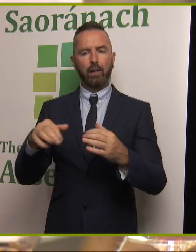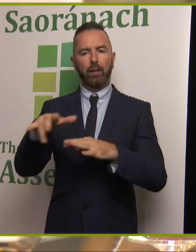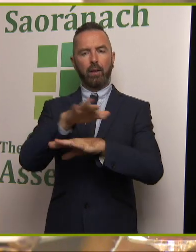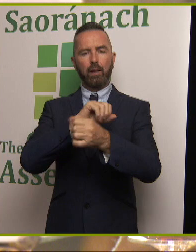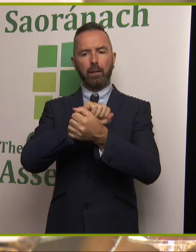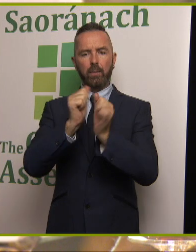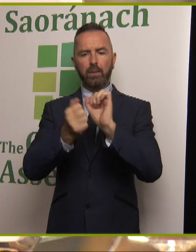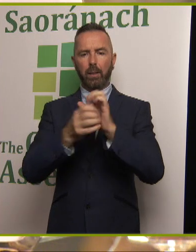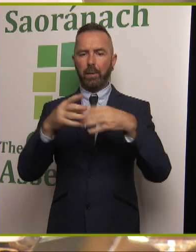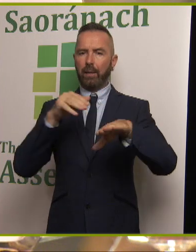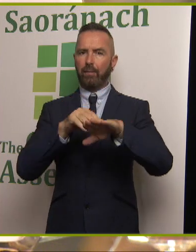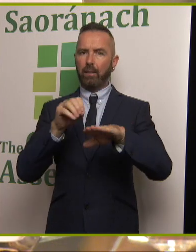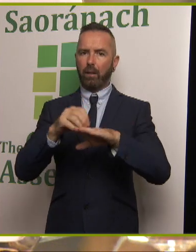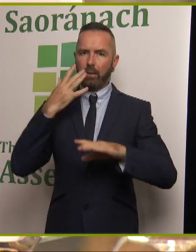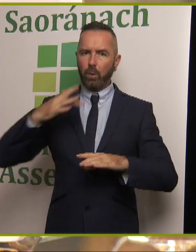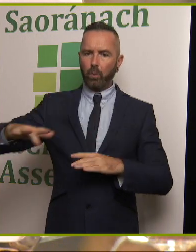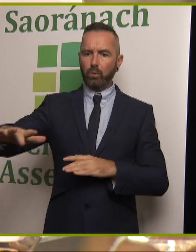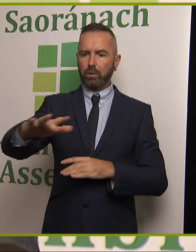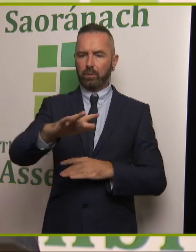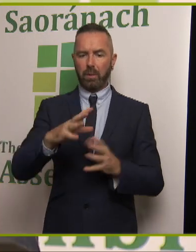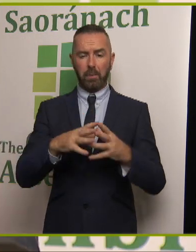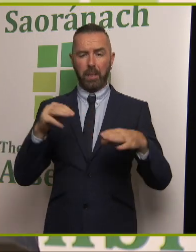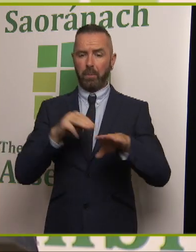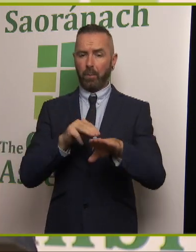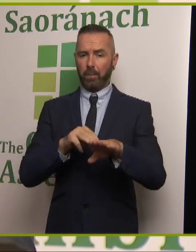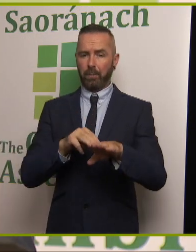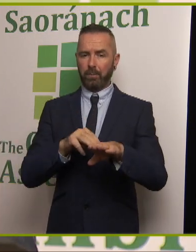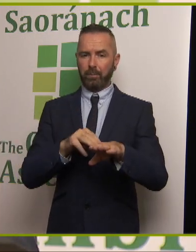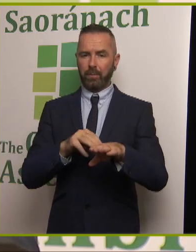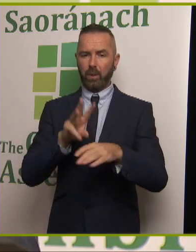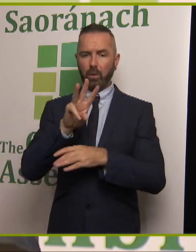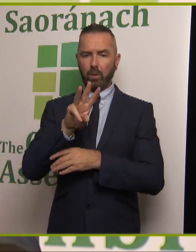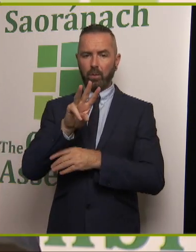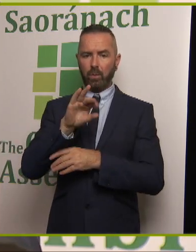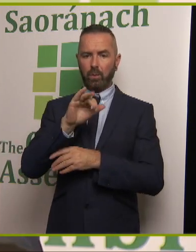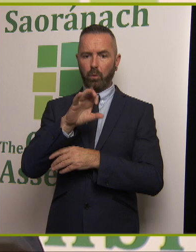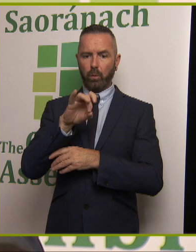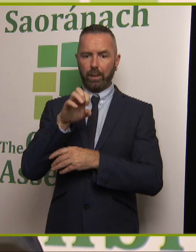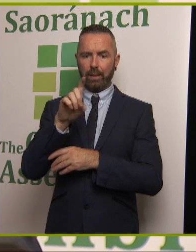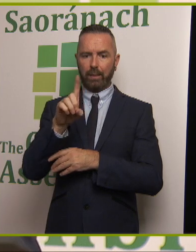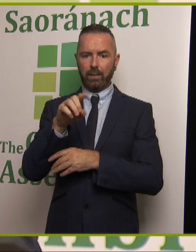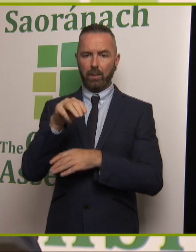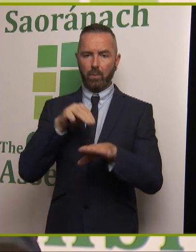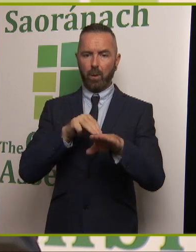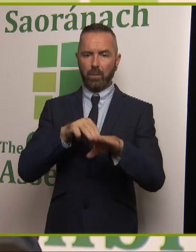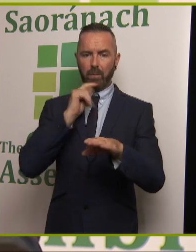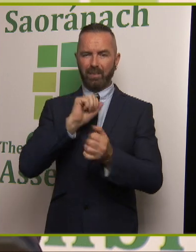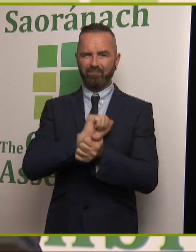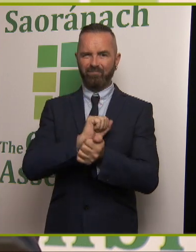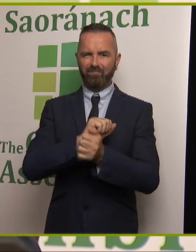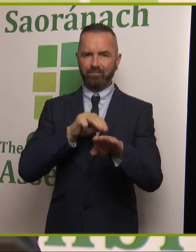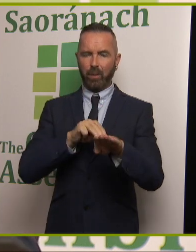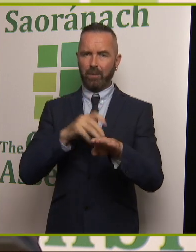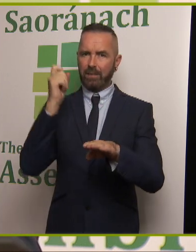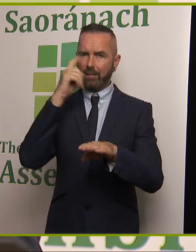oceans. Okay? These are wicked problems. Wicked is a term we use in policy to mean it's a sticky problem, it's a knot, it's hard